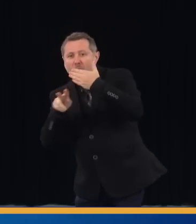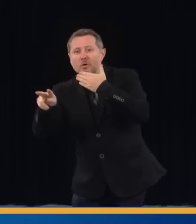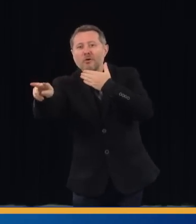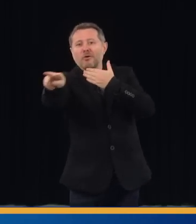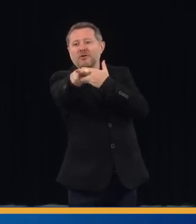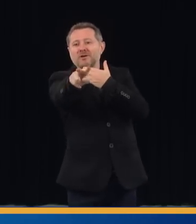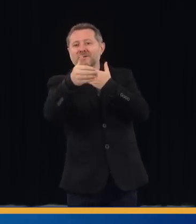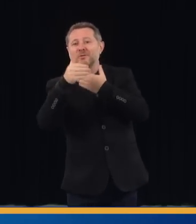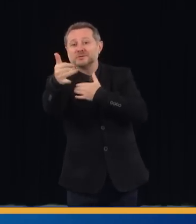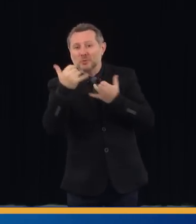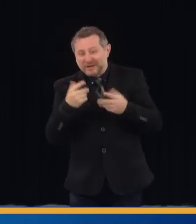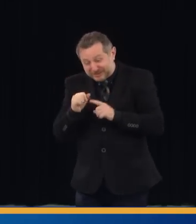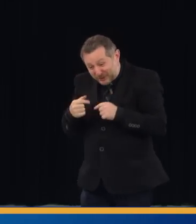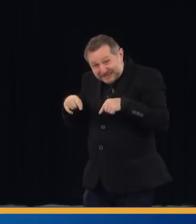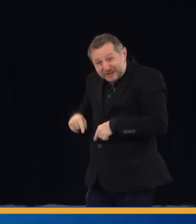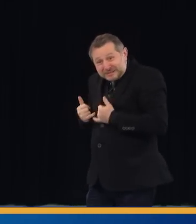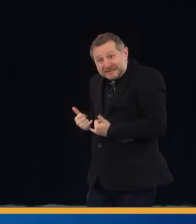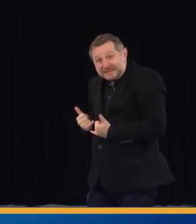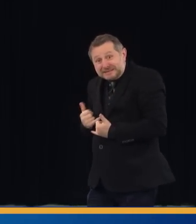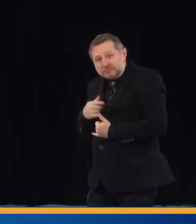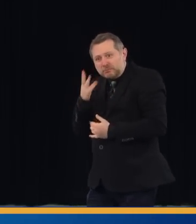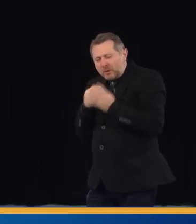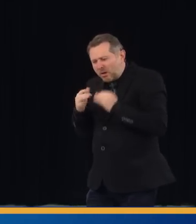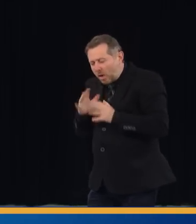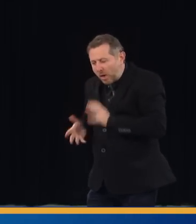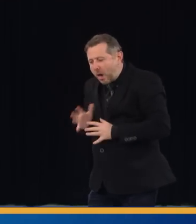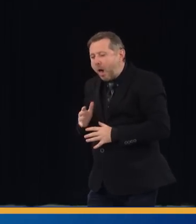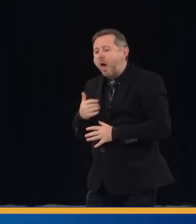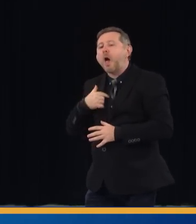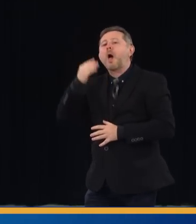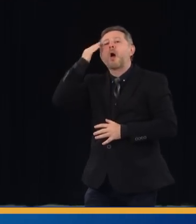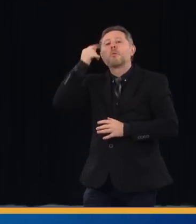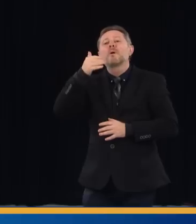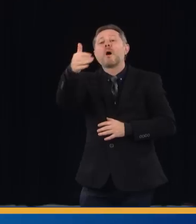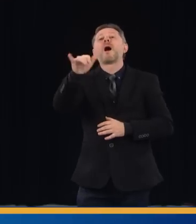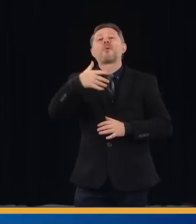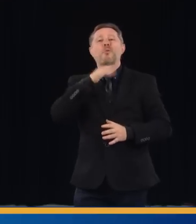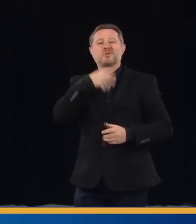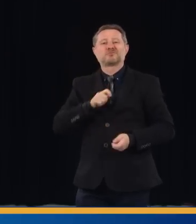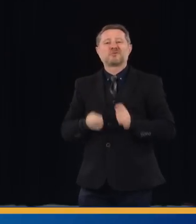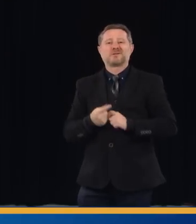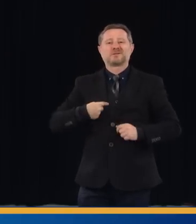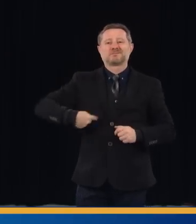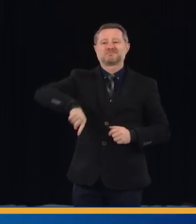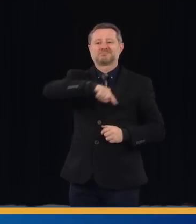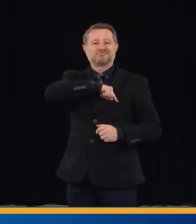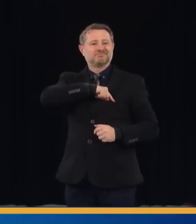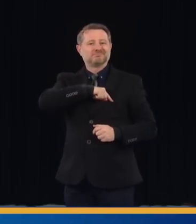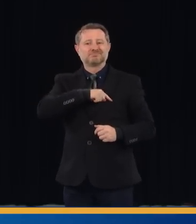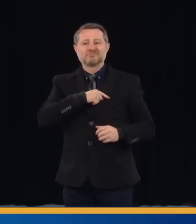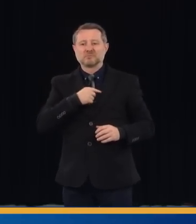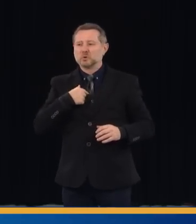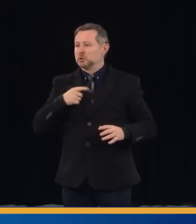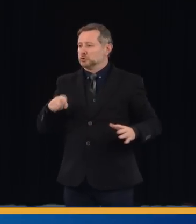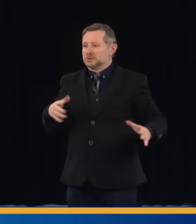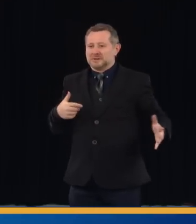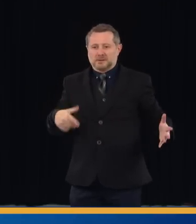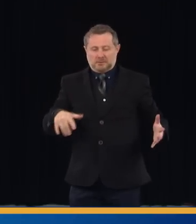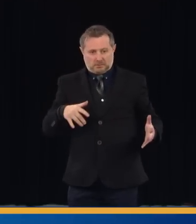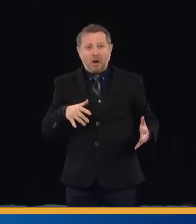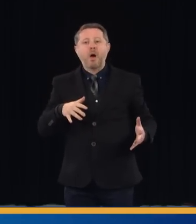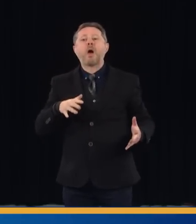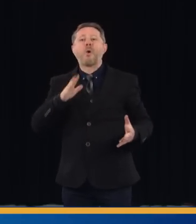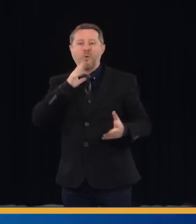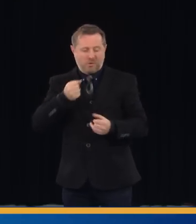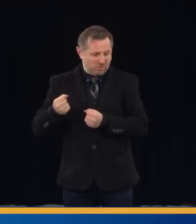experience is going to change us, or how it should change us, because this is going to be transformative.